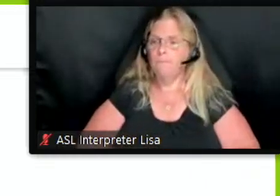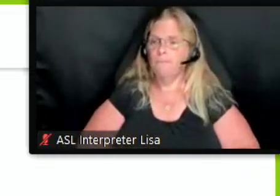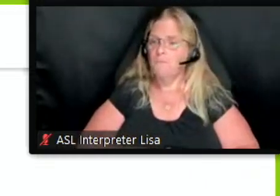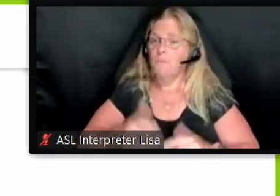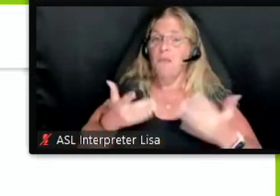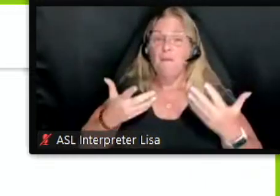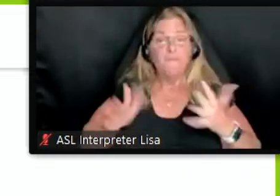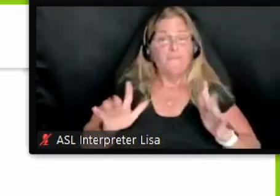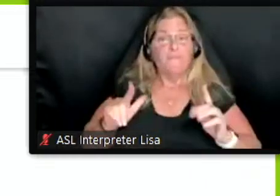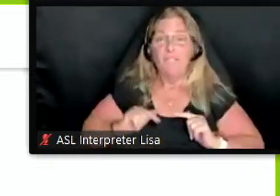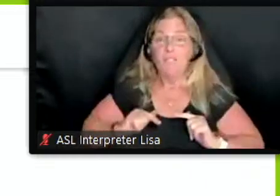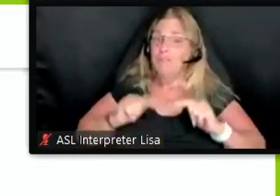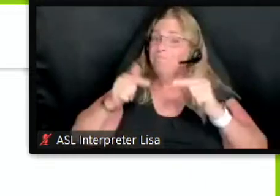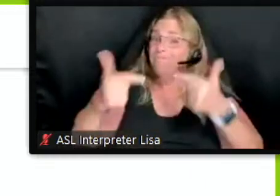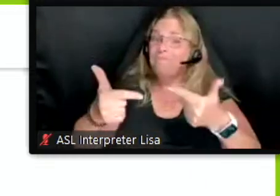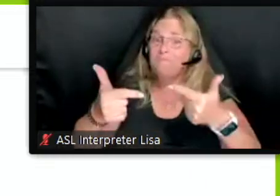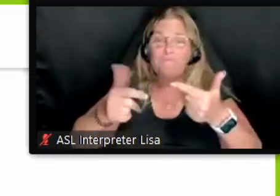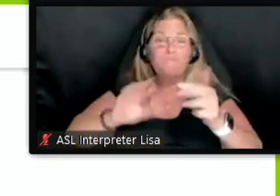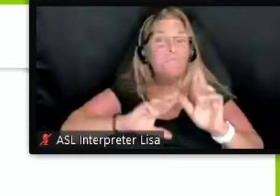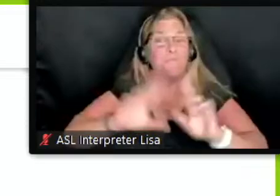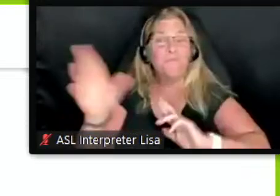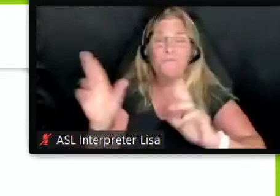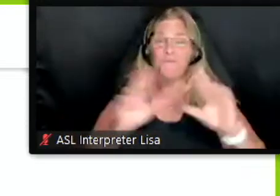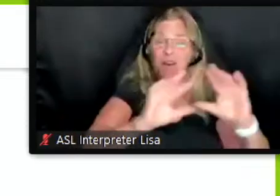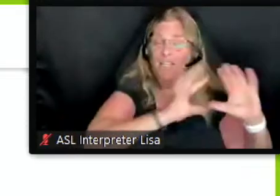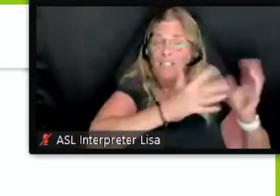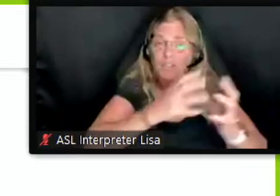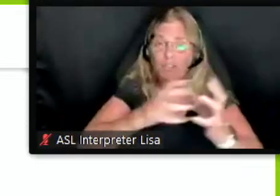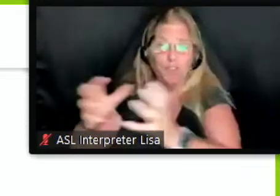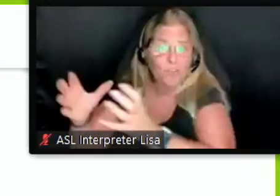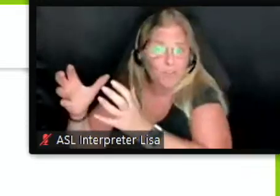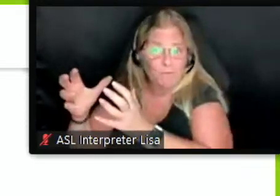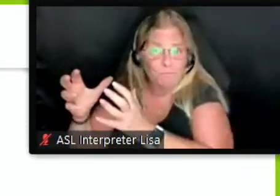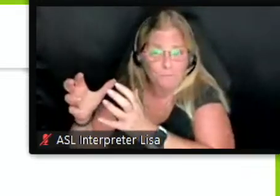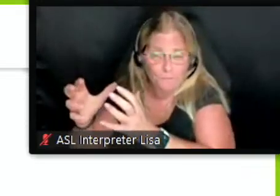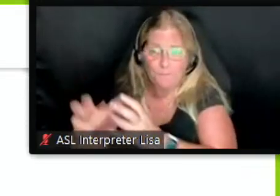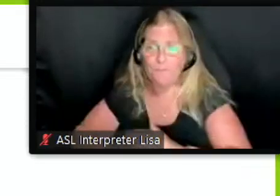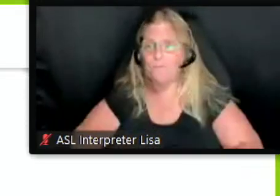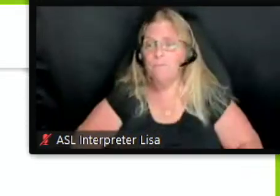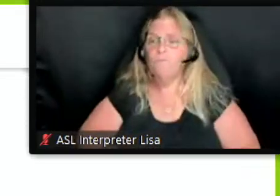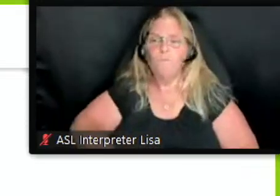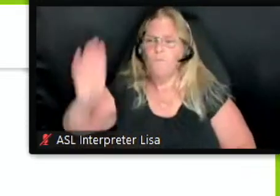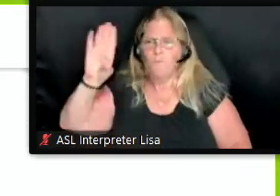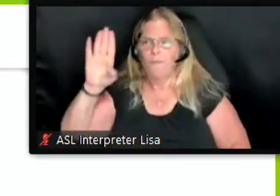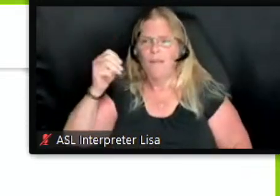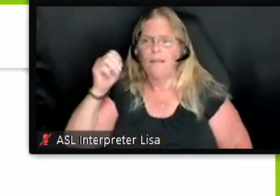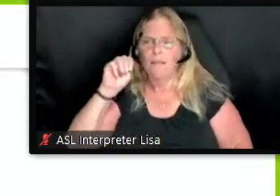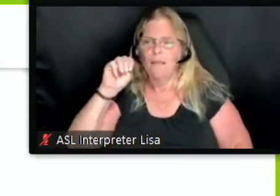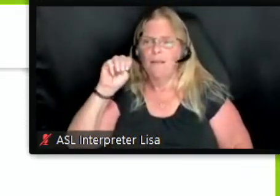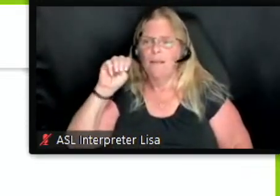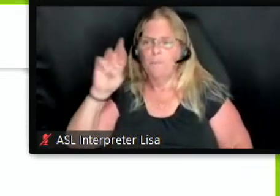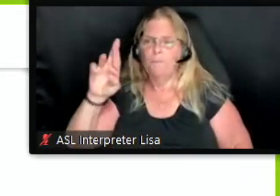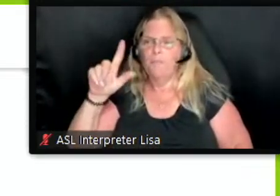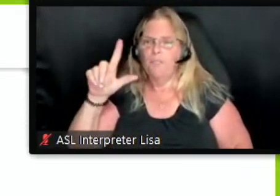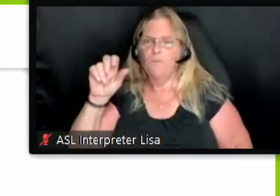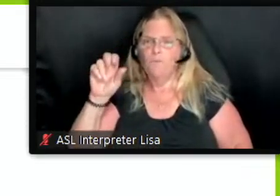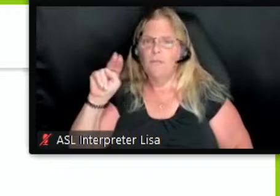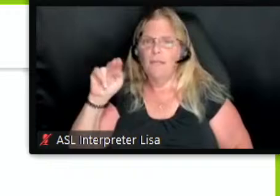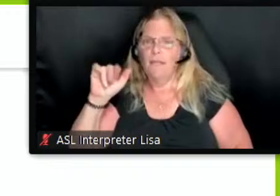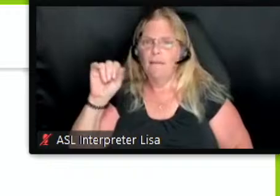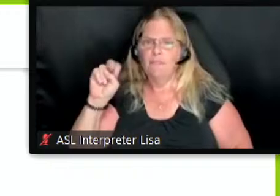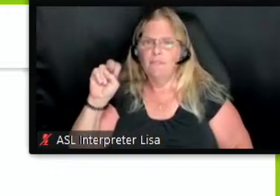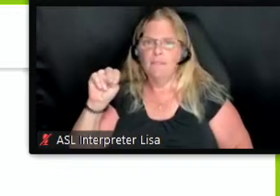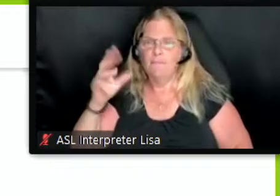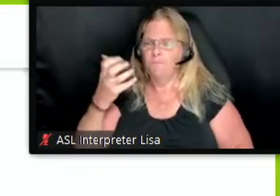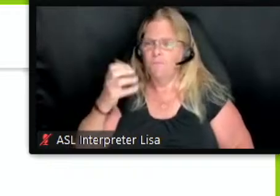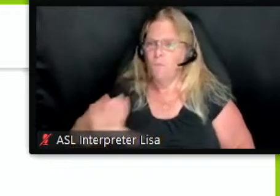into your groups, into your breakout sessions. Before we do, I just want to pose, and I don't know if we have a slide